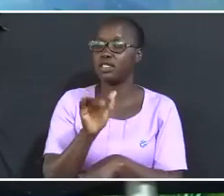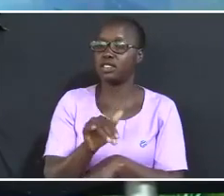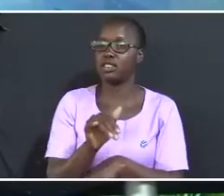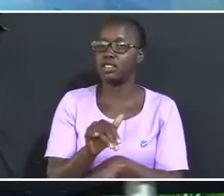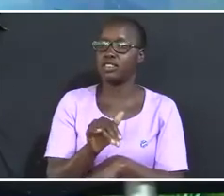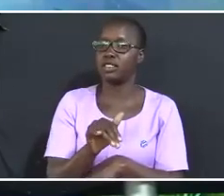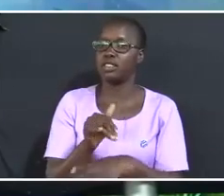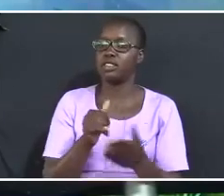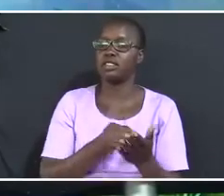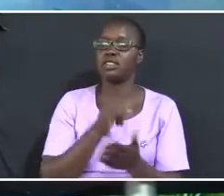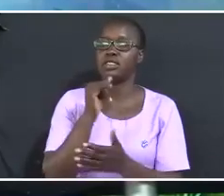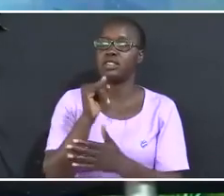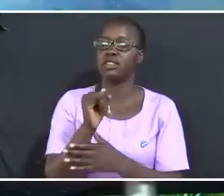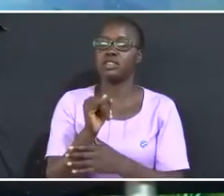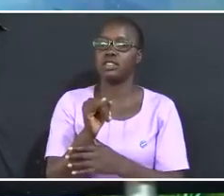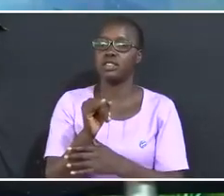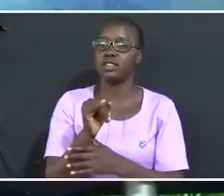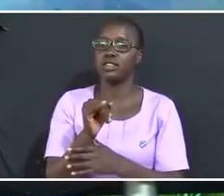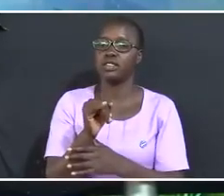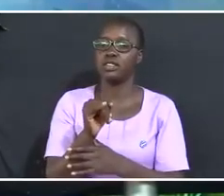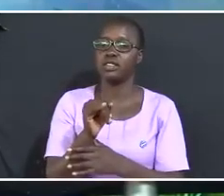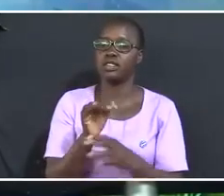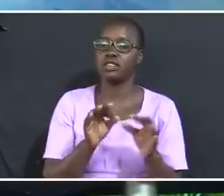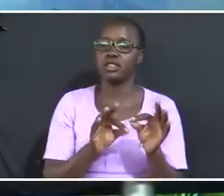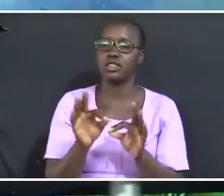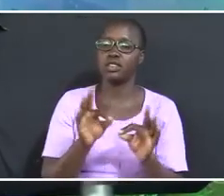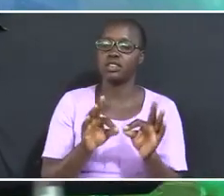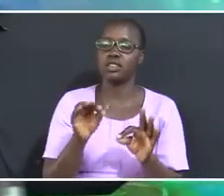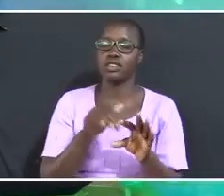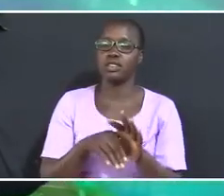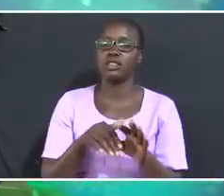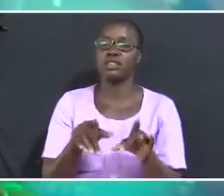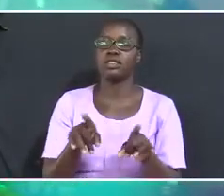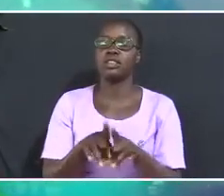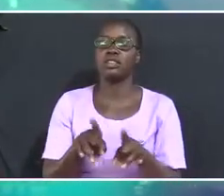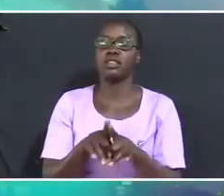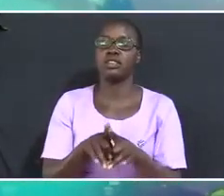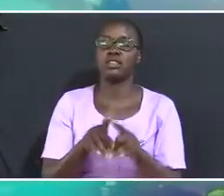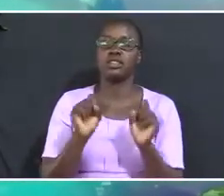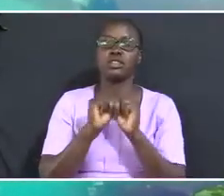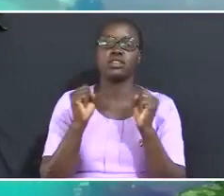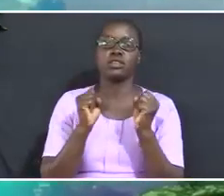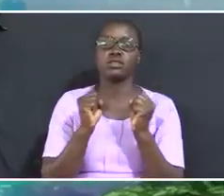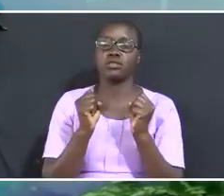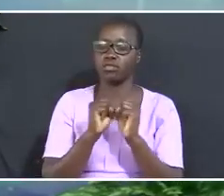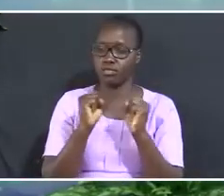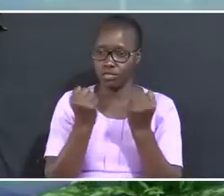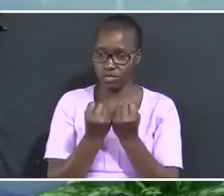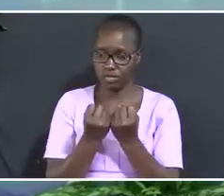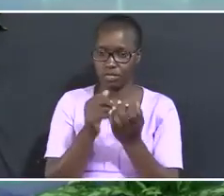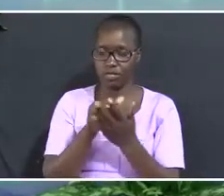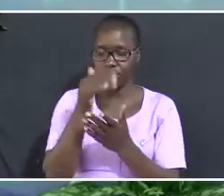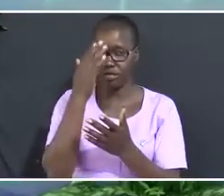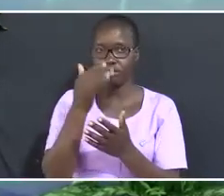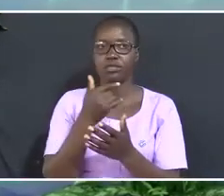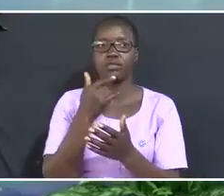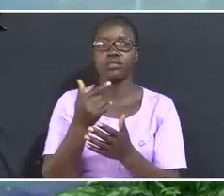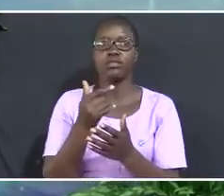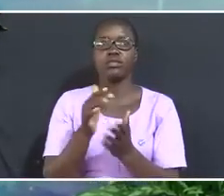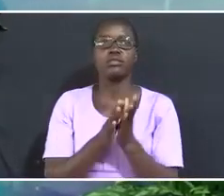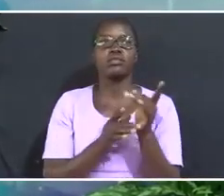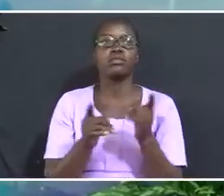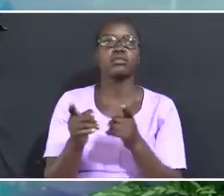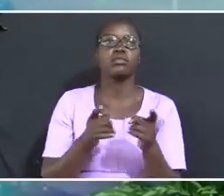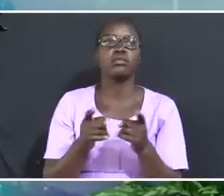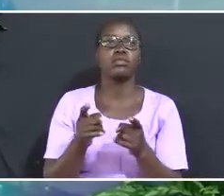it is defined in the secular society. That's why it is called, it is